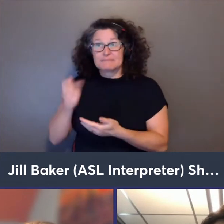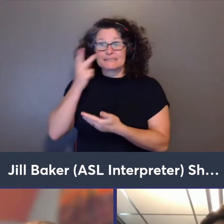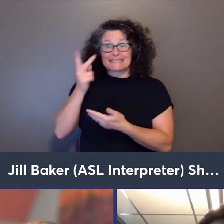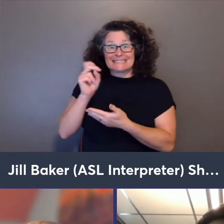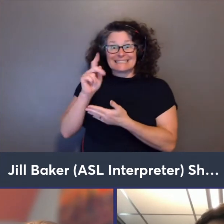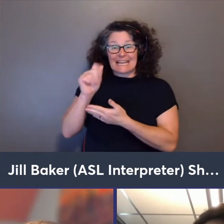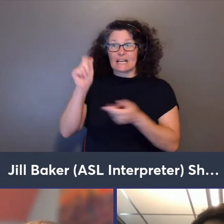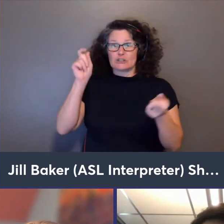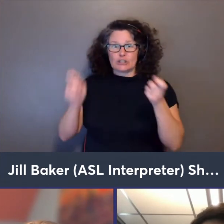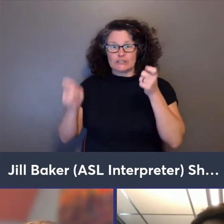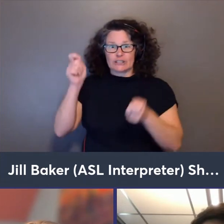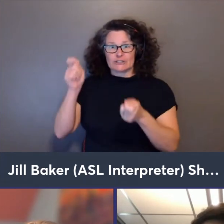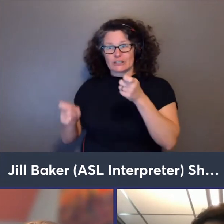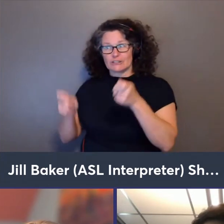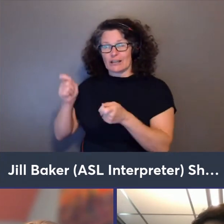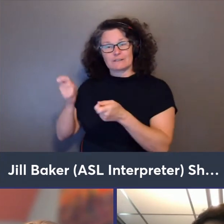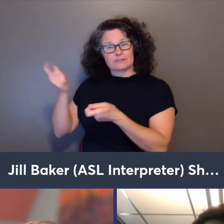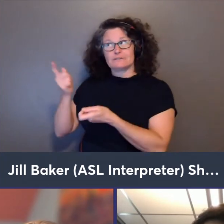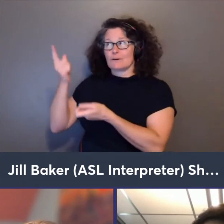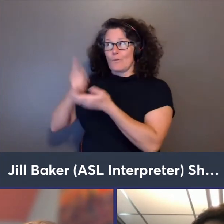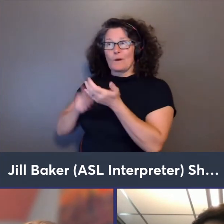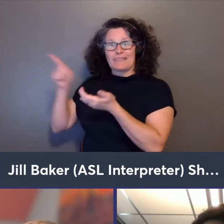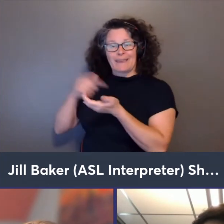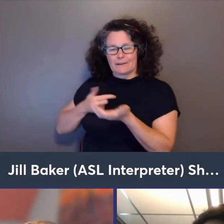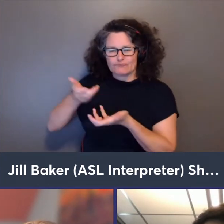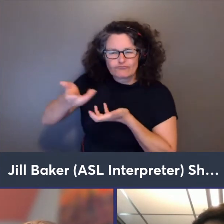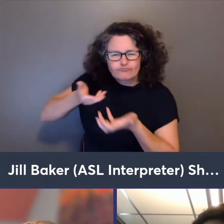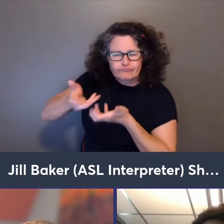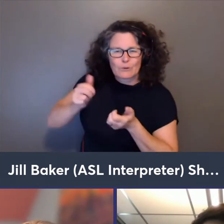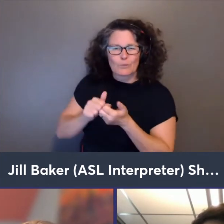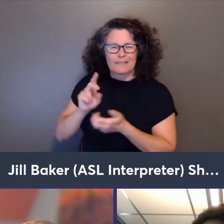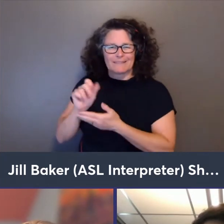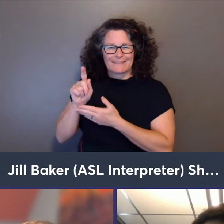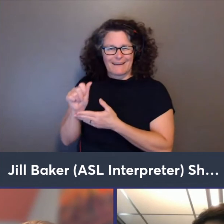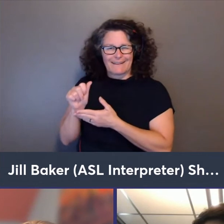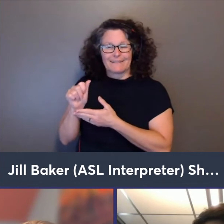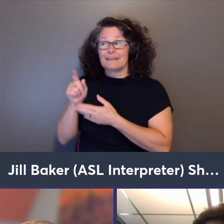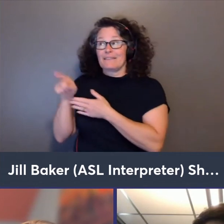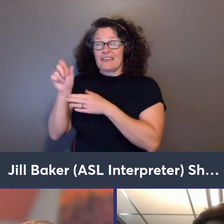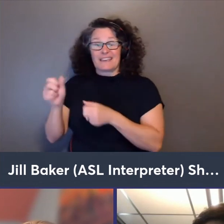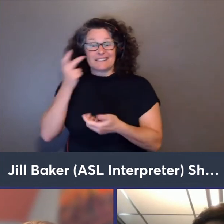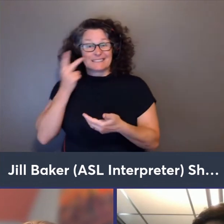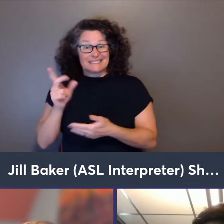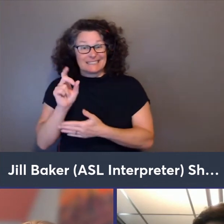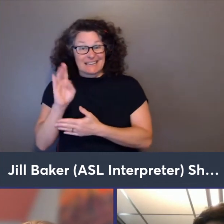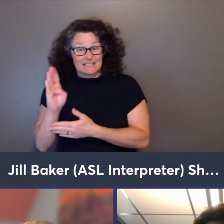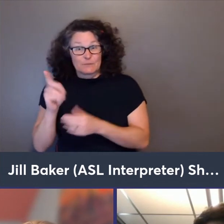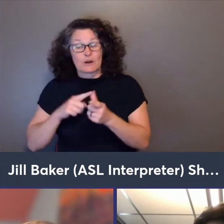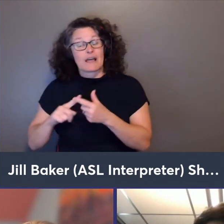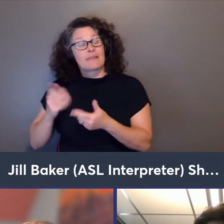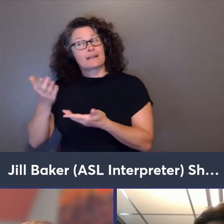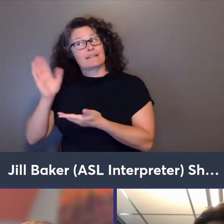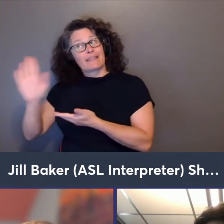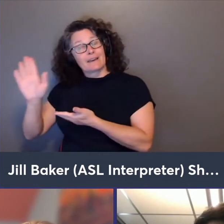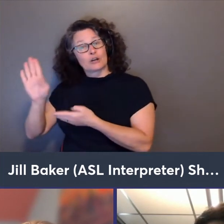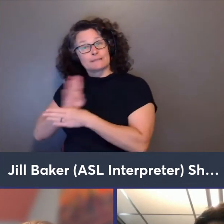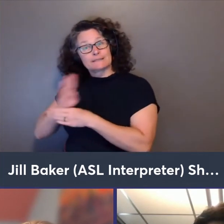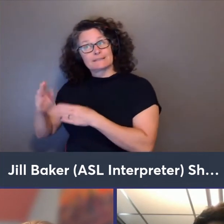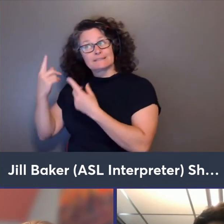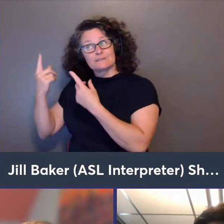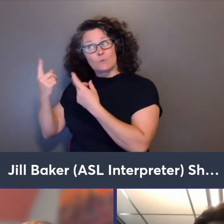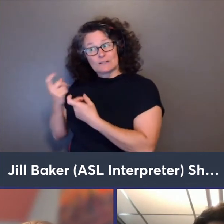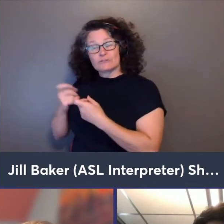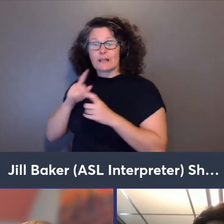changes accordingly to their interactions. And then they can view those dashboard and then get some business question answered and the